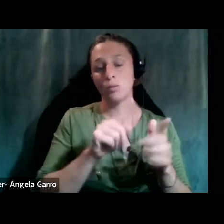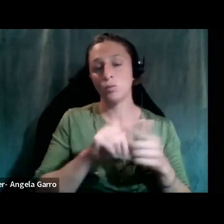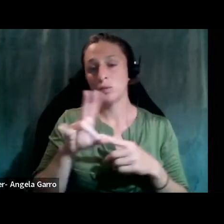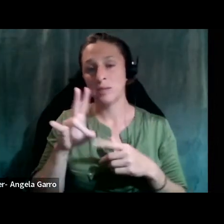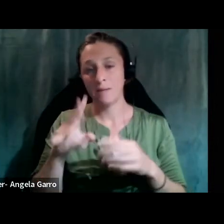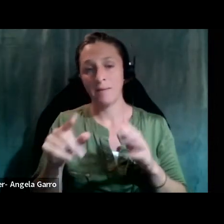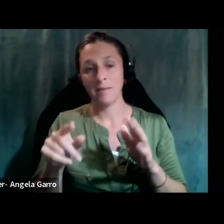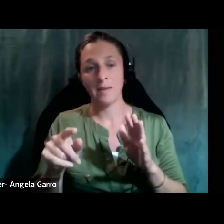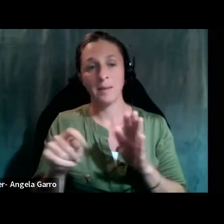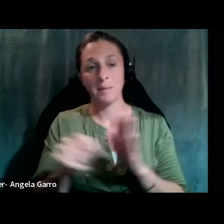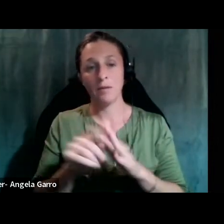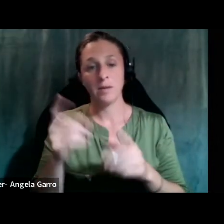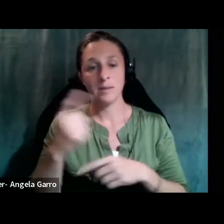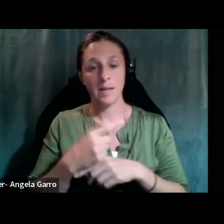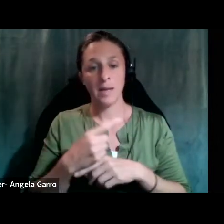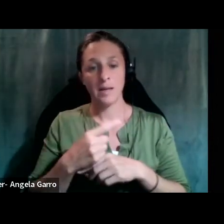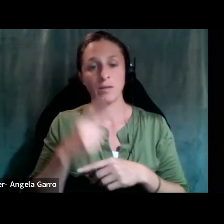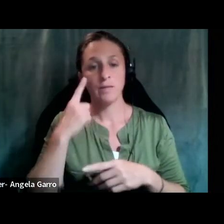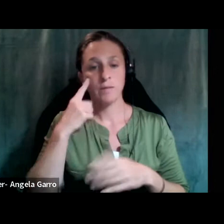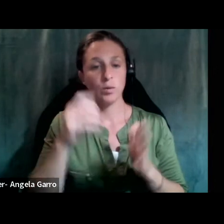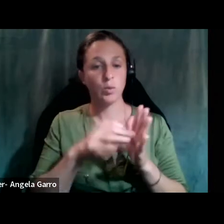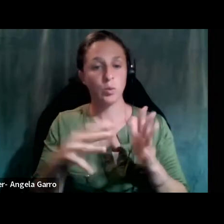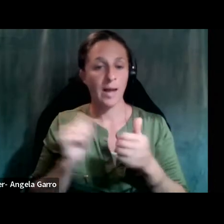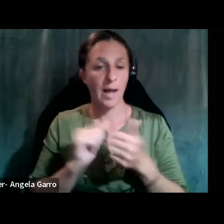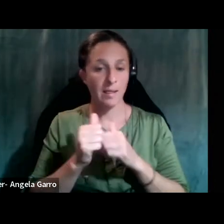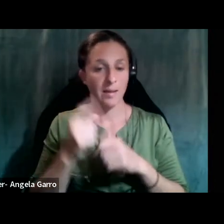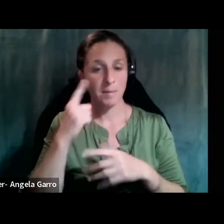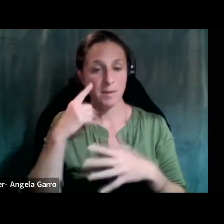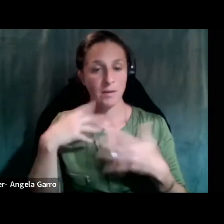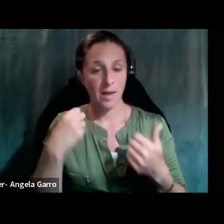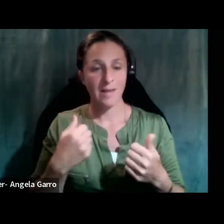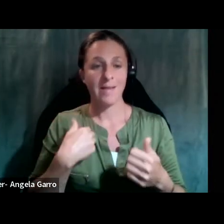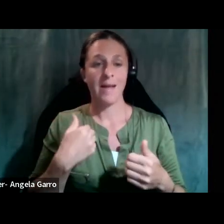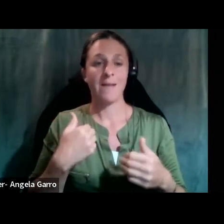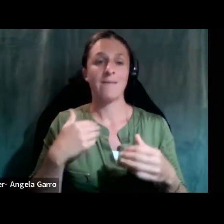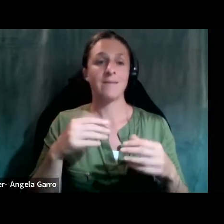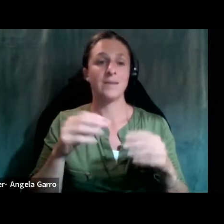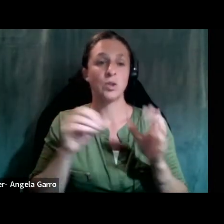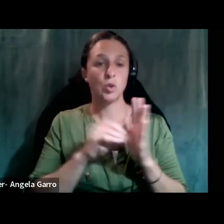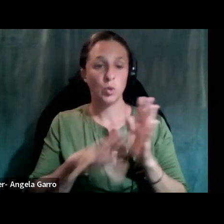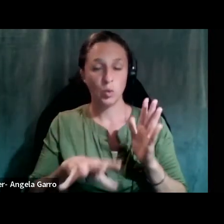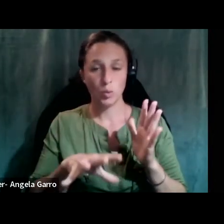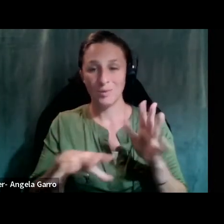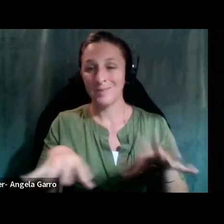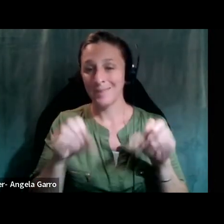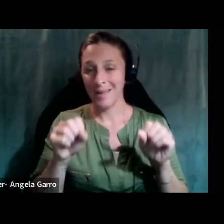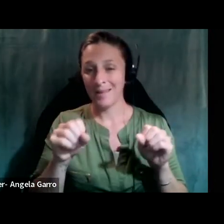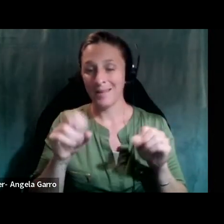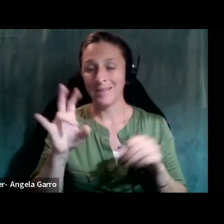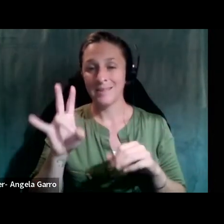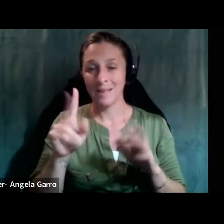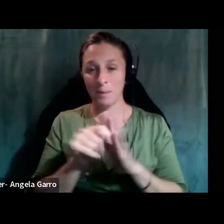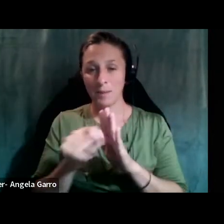student athlete mental health, that we've got students who are taking 7 periods, freshmen and sophomores.